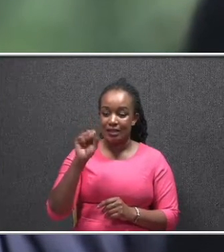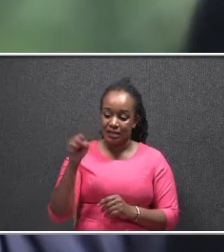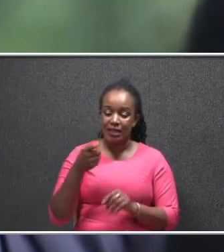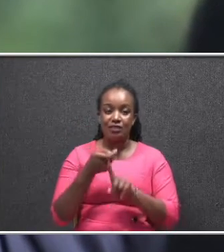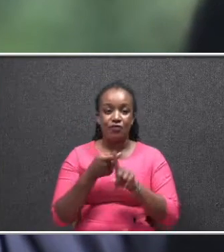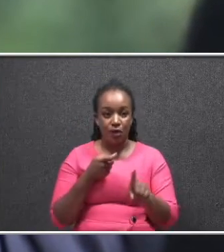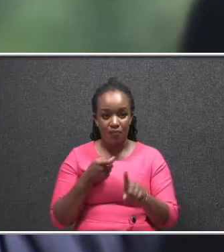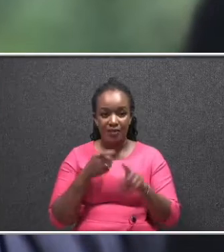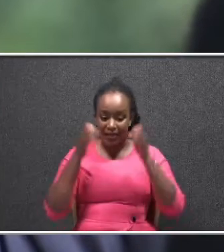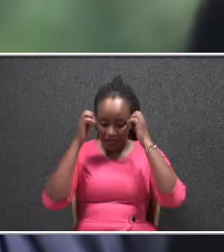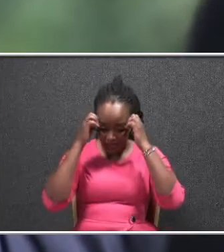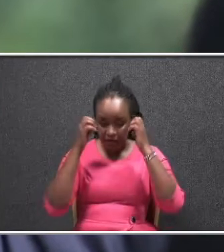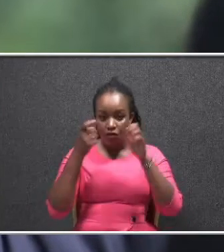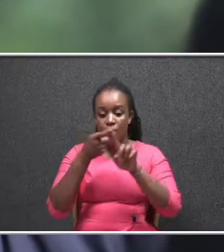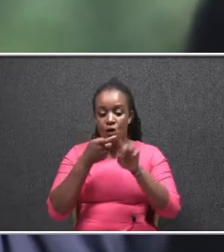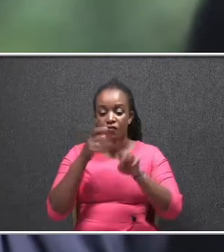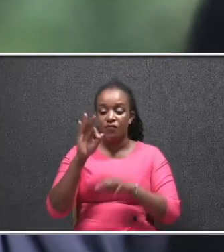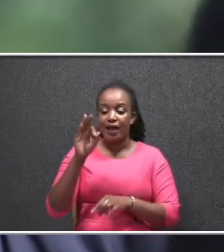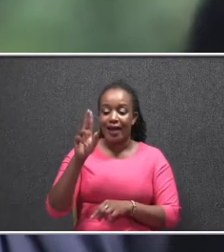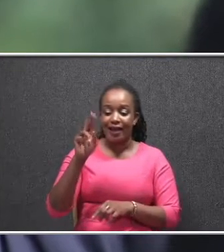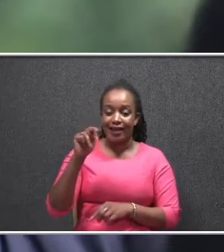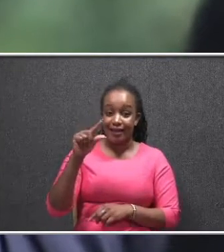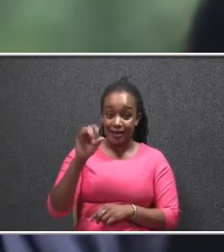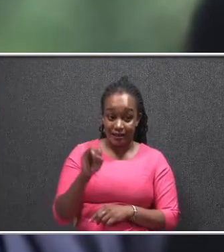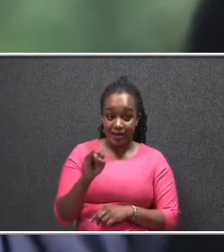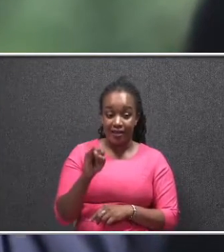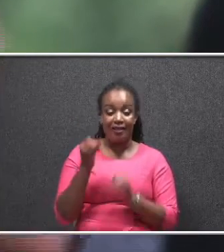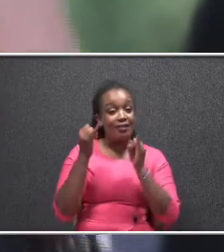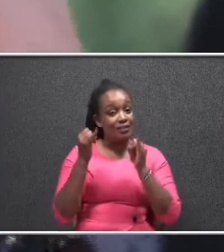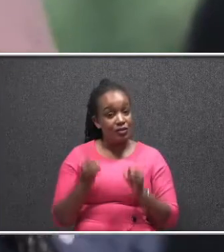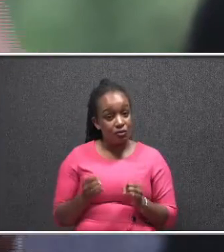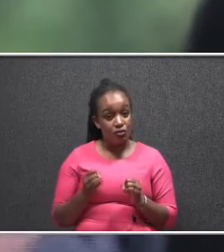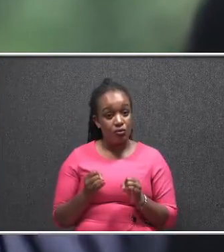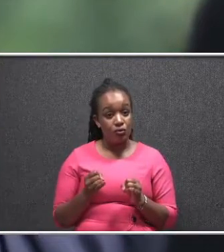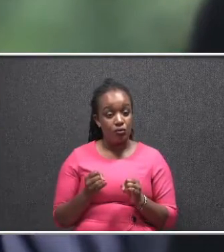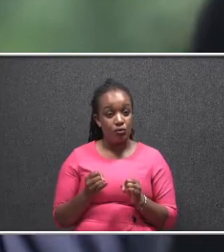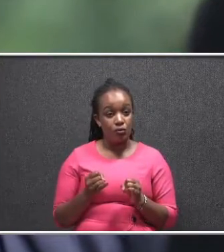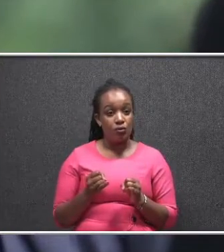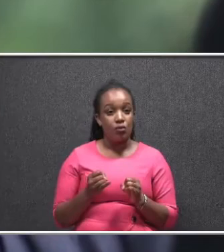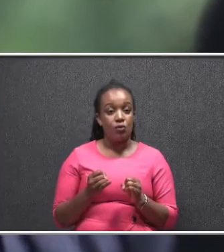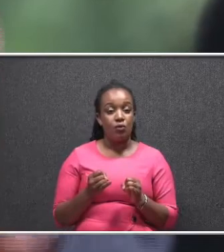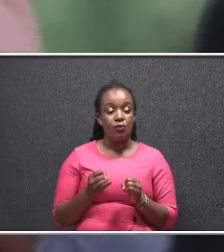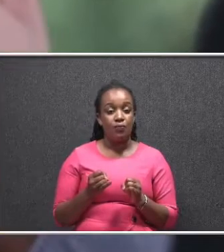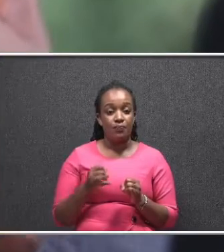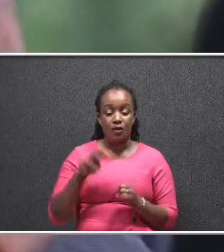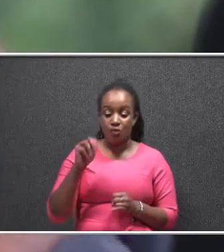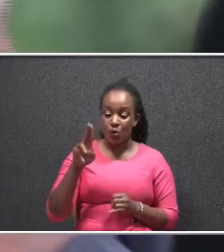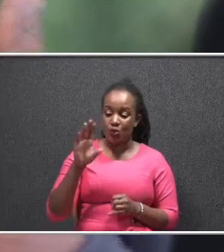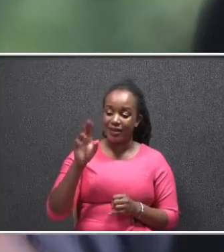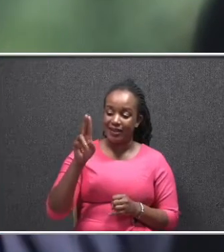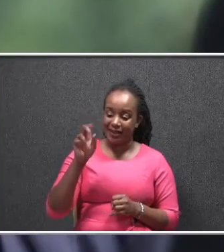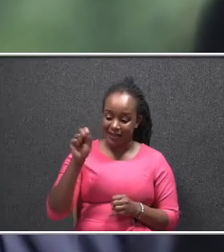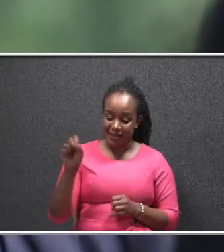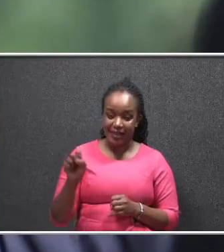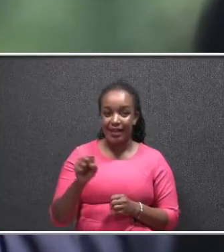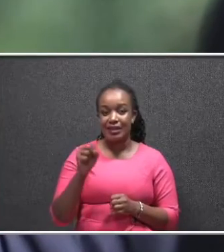the study of fungi, and the muco means the mucous lining that lines